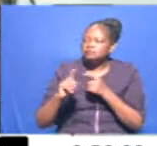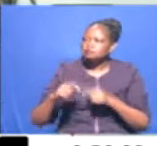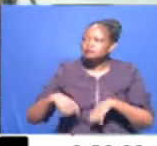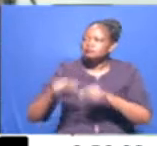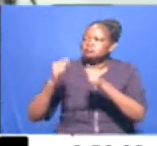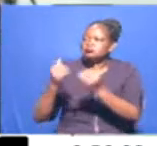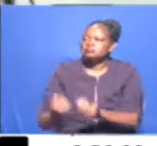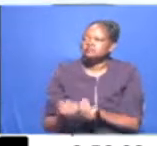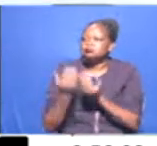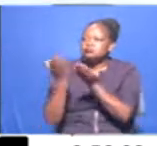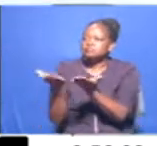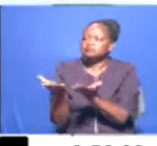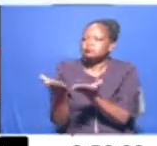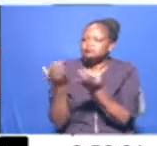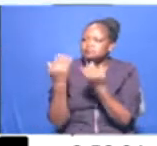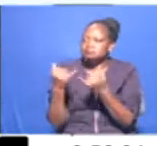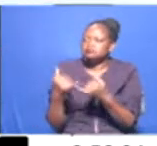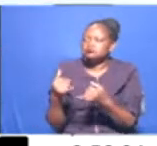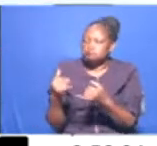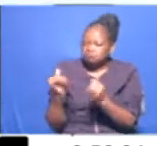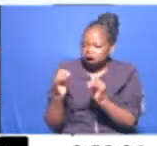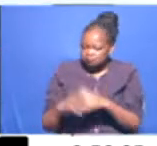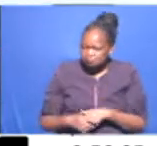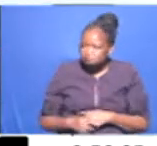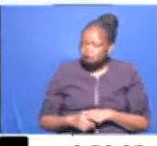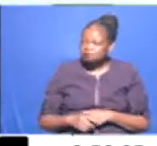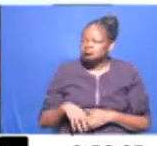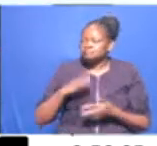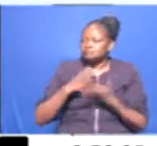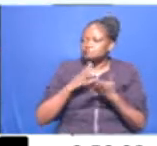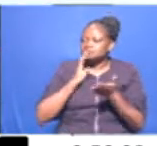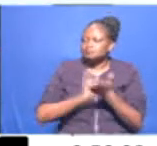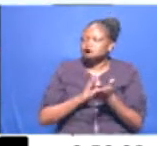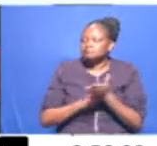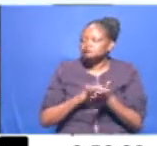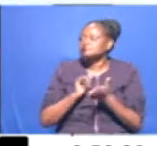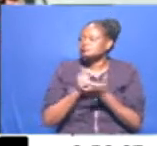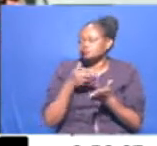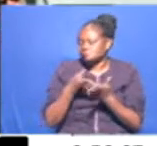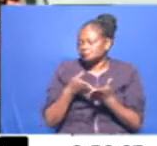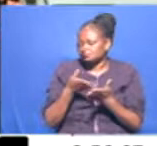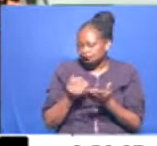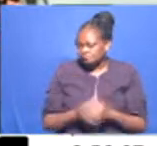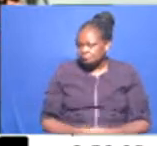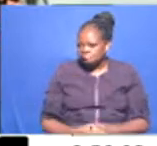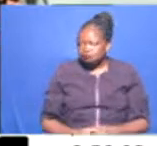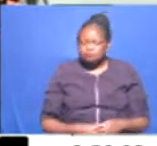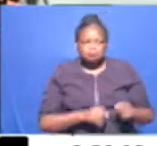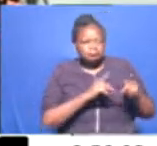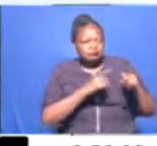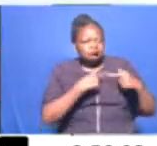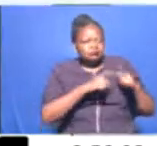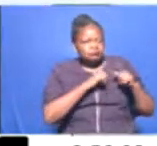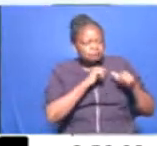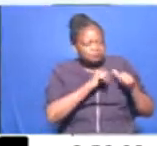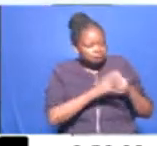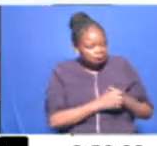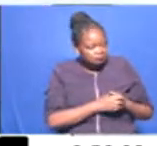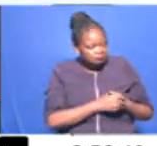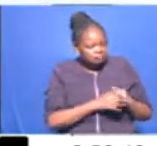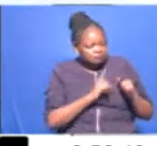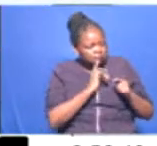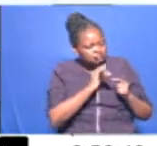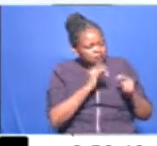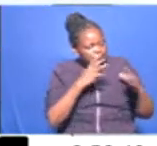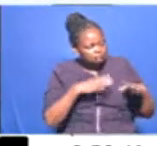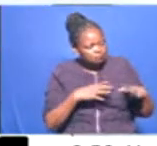delivering on the some of the recommendations that were put in place. Yes. Let's talk about, you know, talk to that